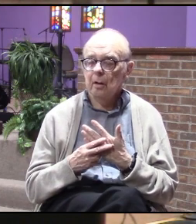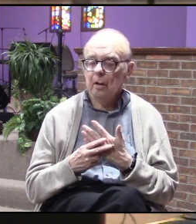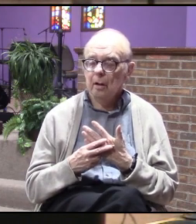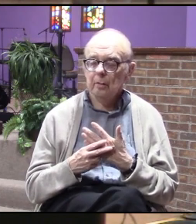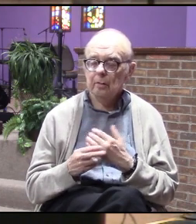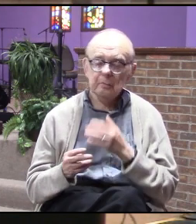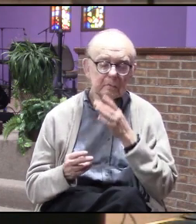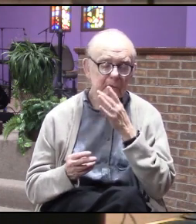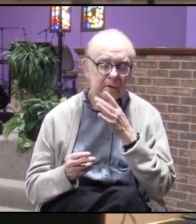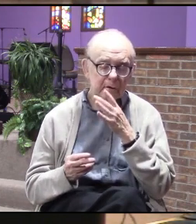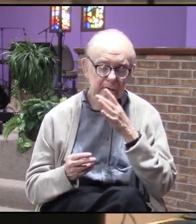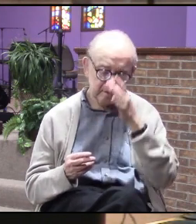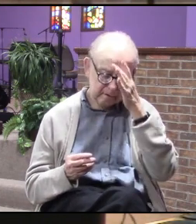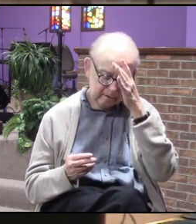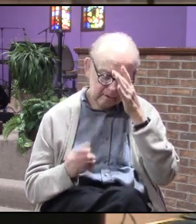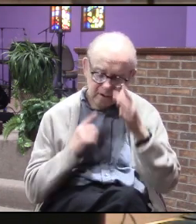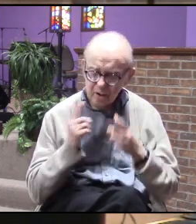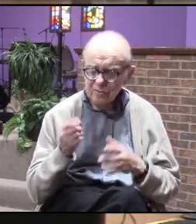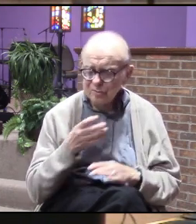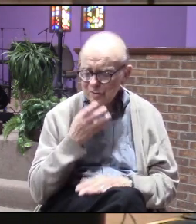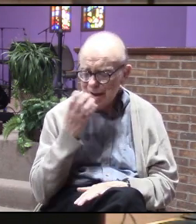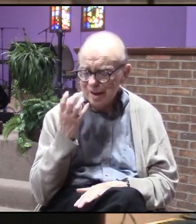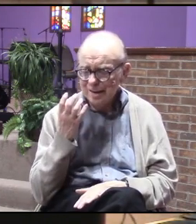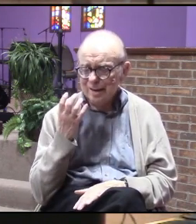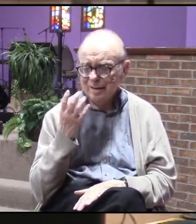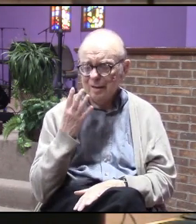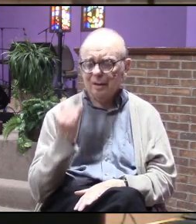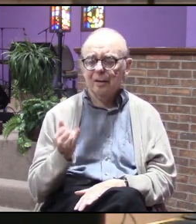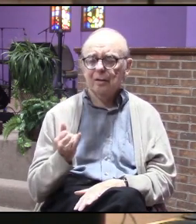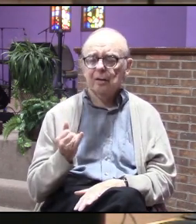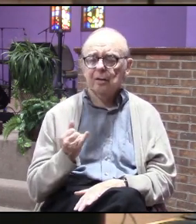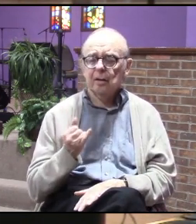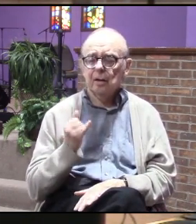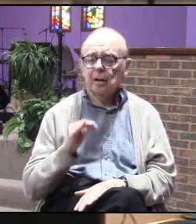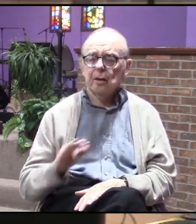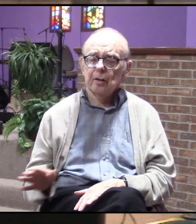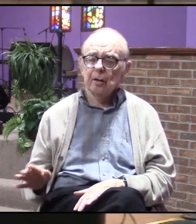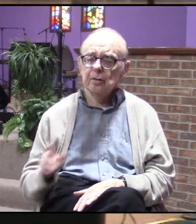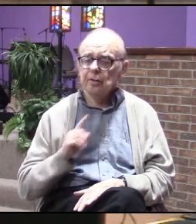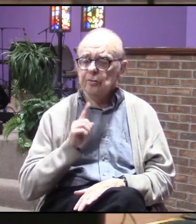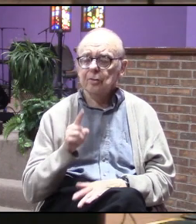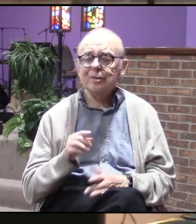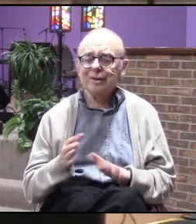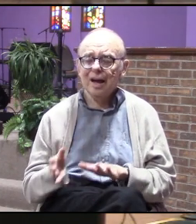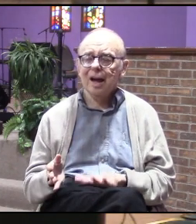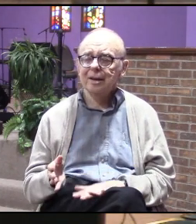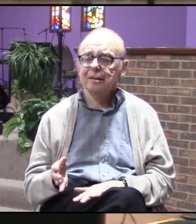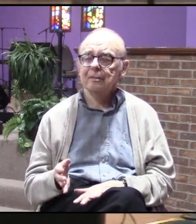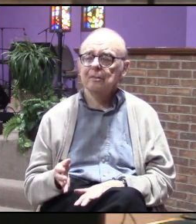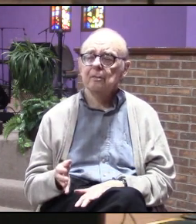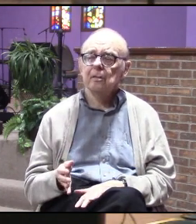And mothers, fathers are crying because their children has died